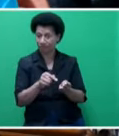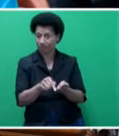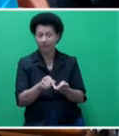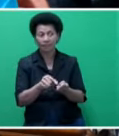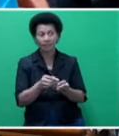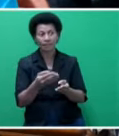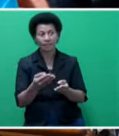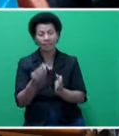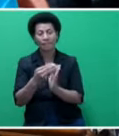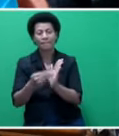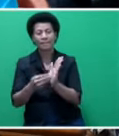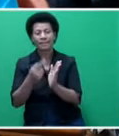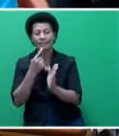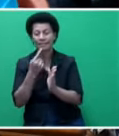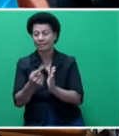it says that the